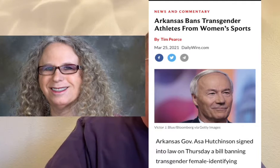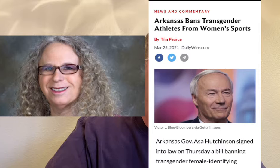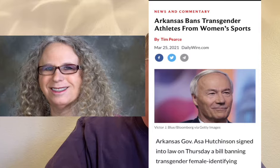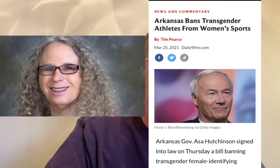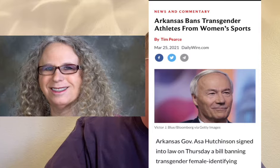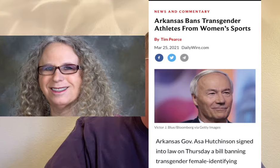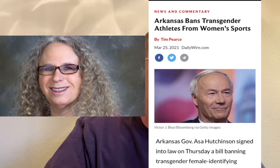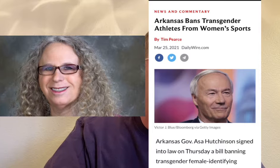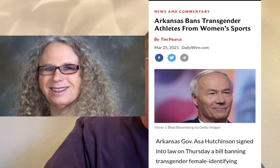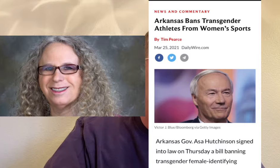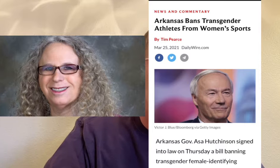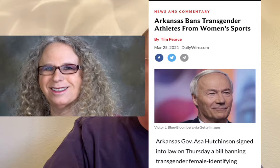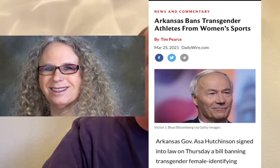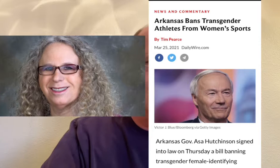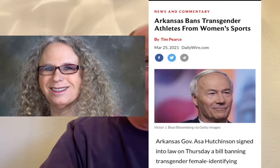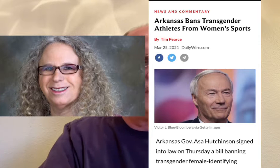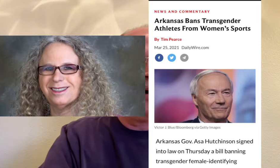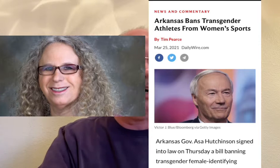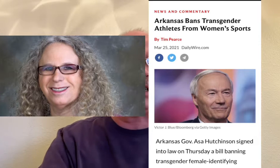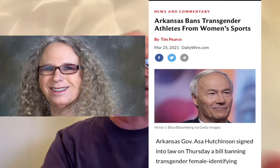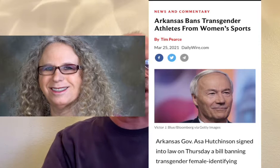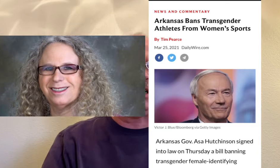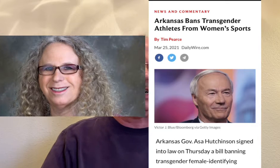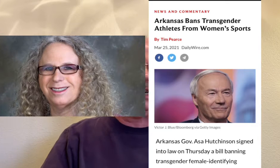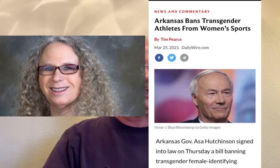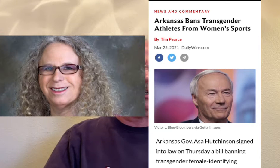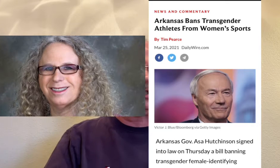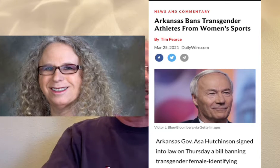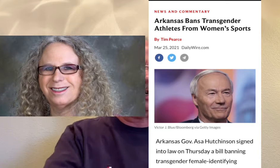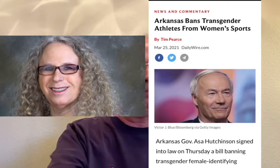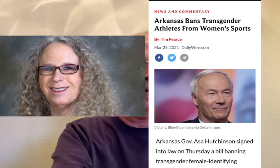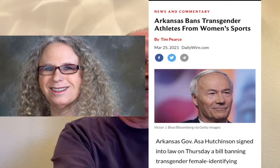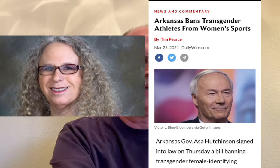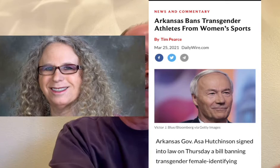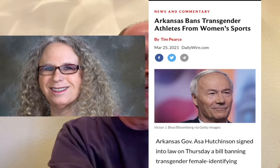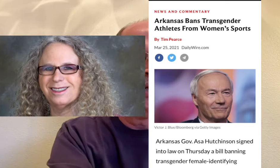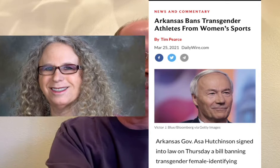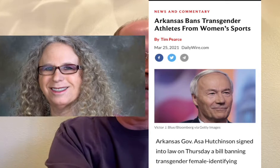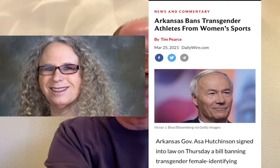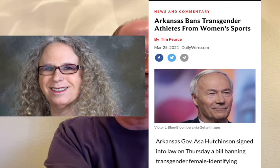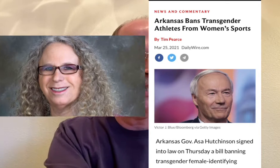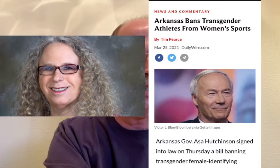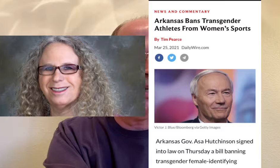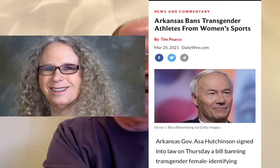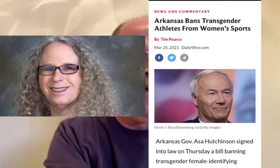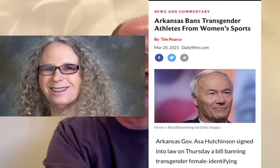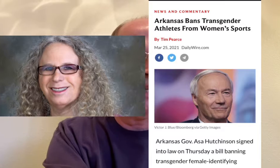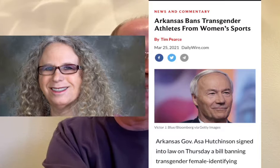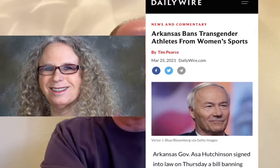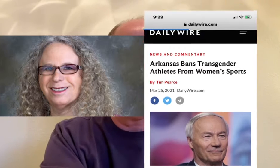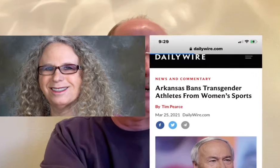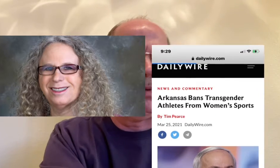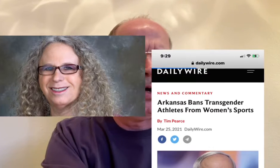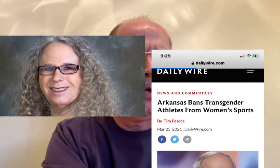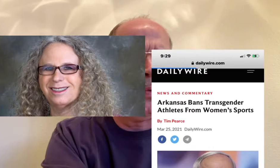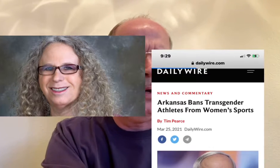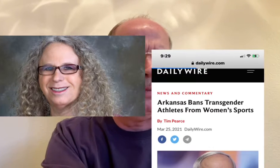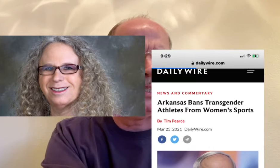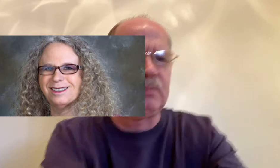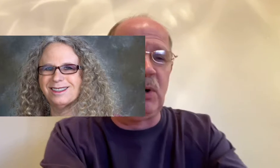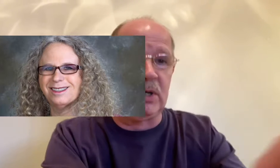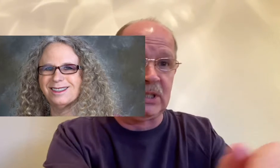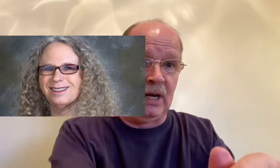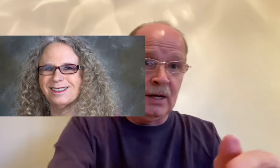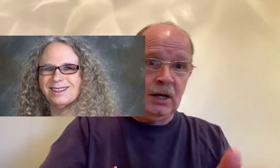competing in sports, women's sports in Arkansas, as Arkansas bans transgender athletes from